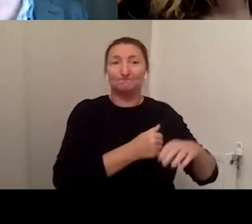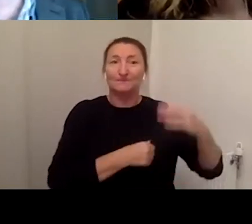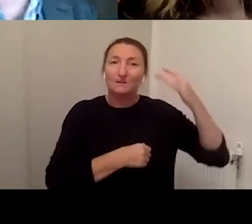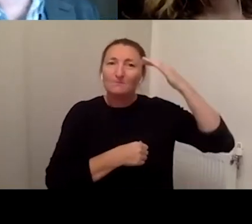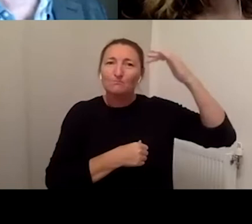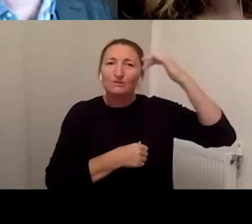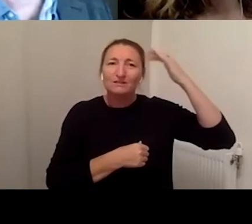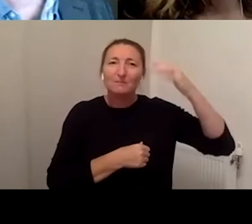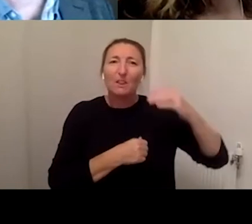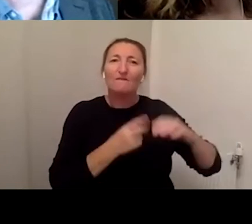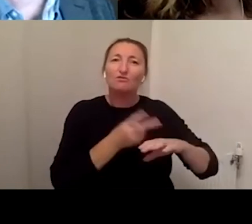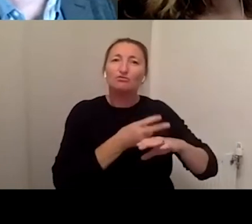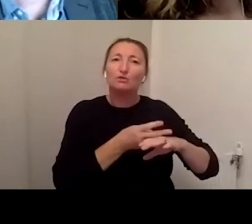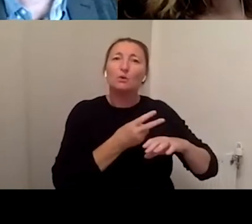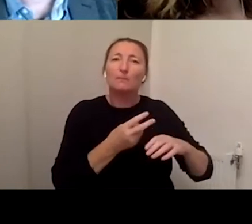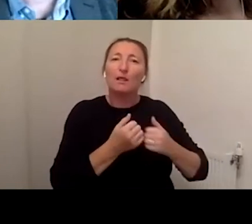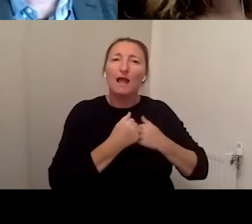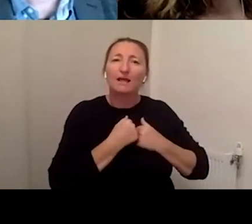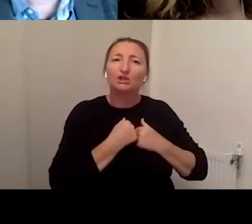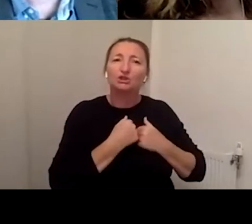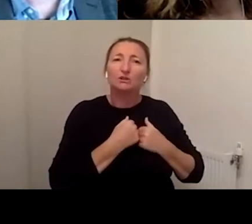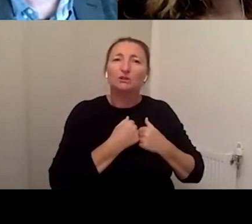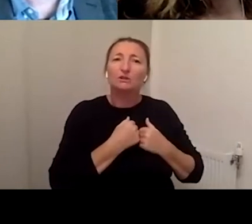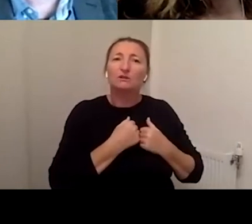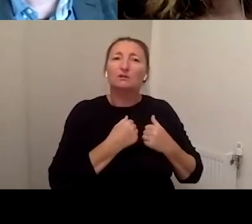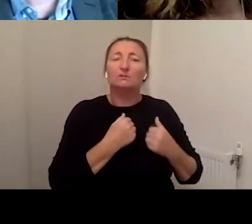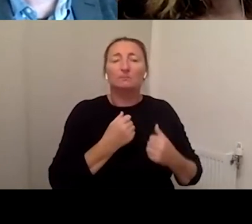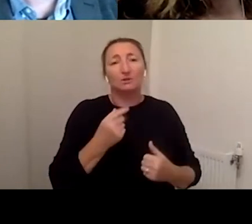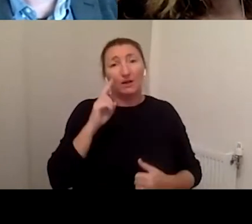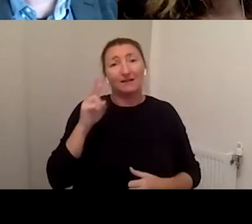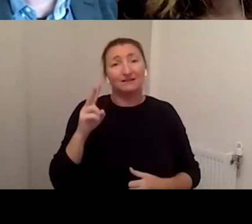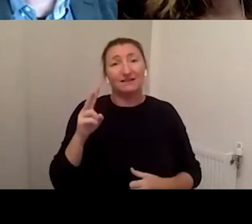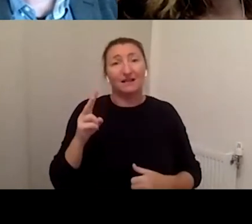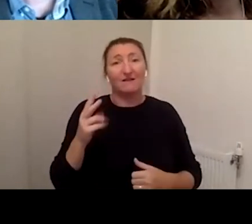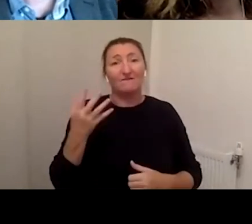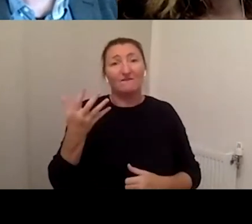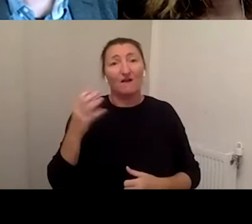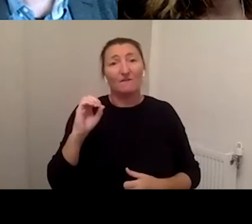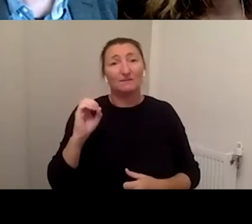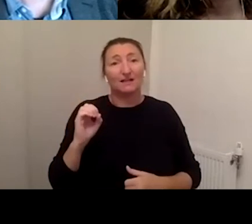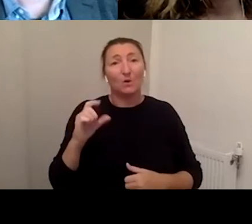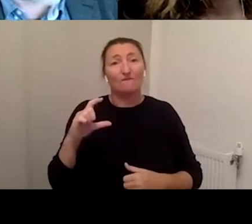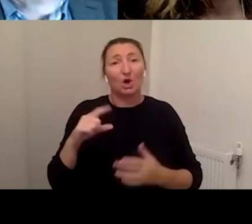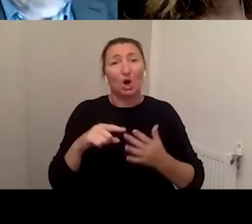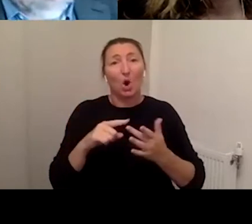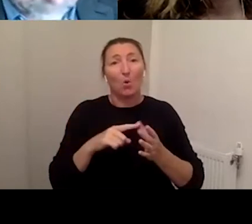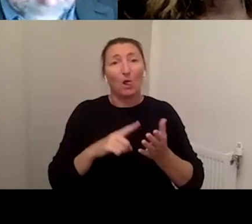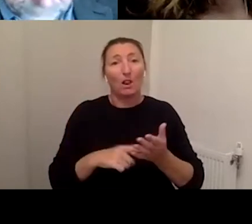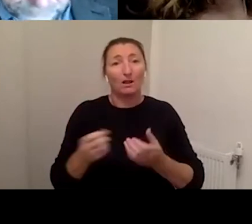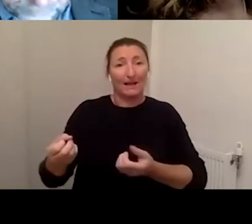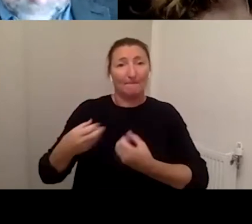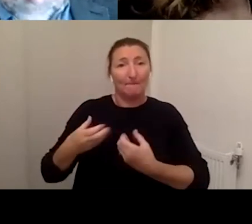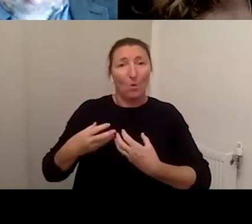energy, renewable energy, was, that 85% of our coal is imported, 2 million tons a year. We had 10